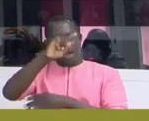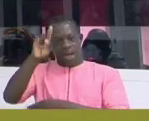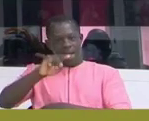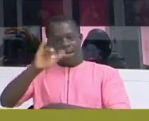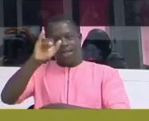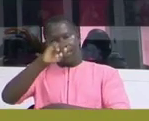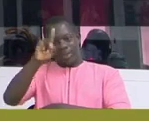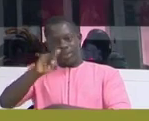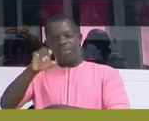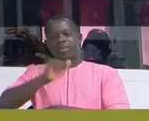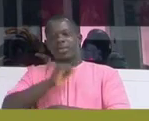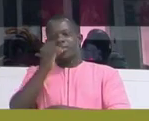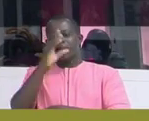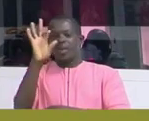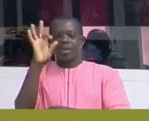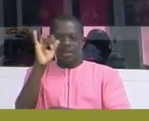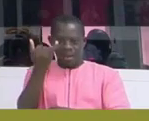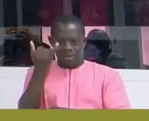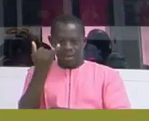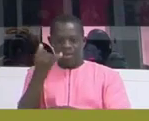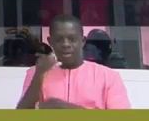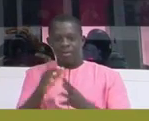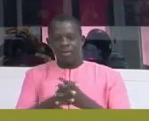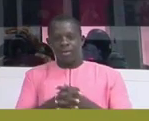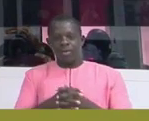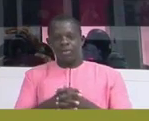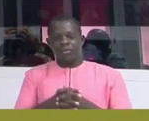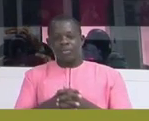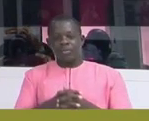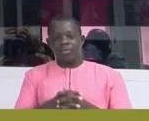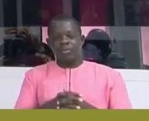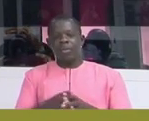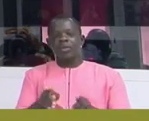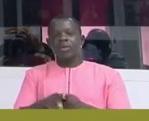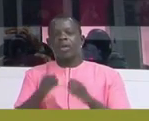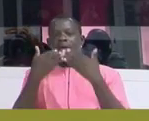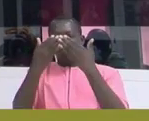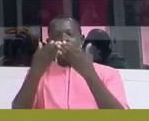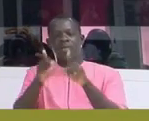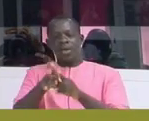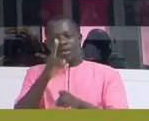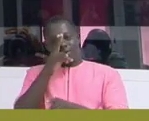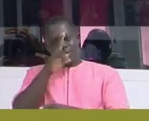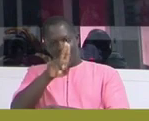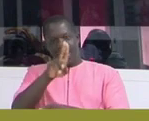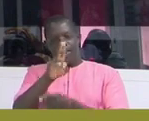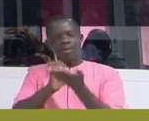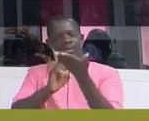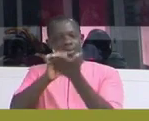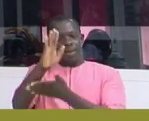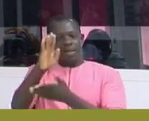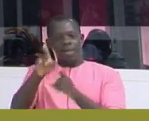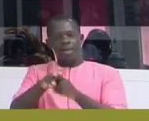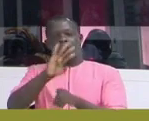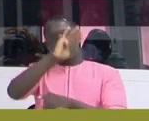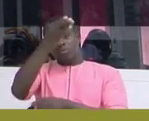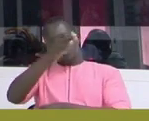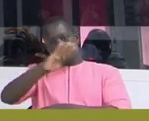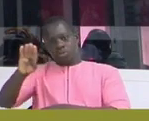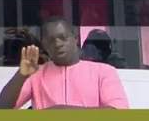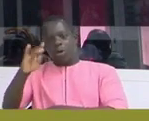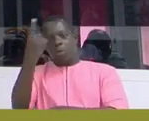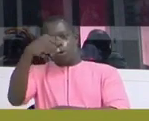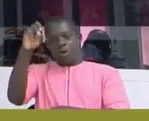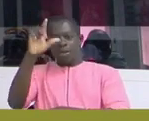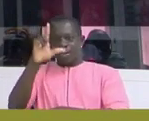that. I said to I called and he said yes. I said to him try and be supplying